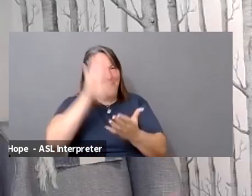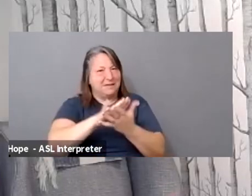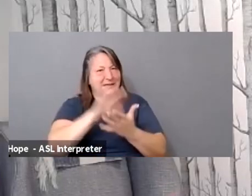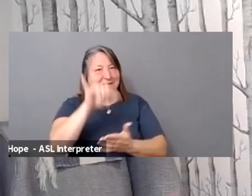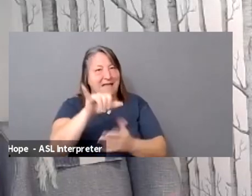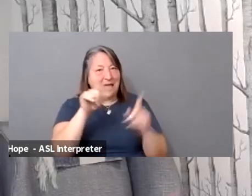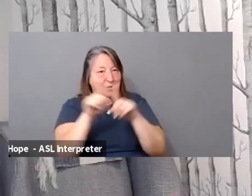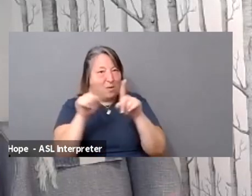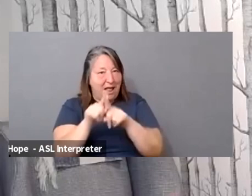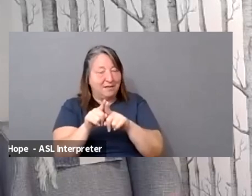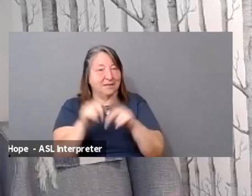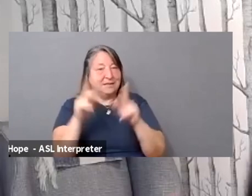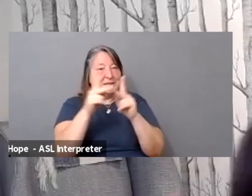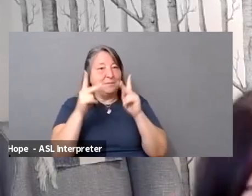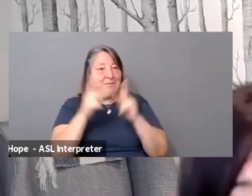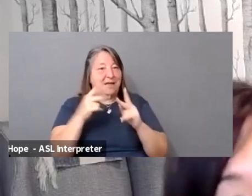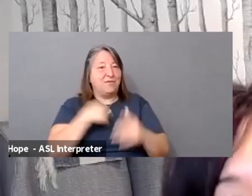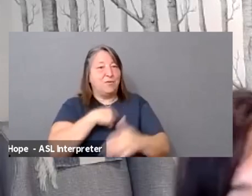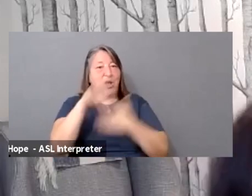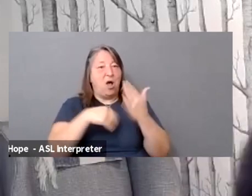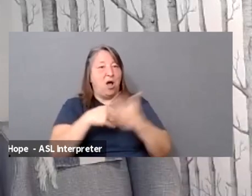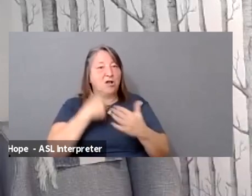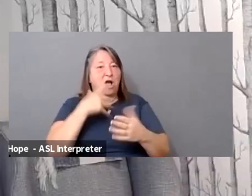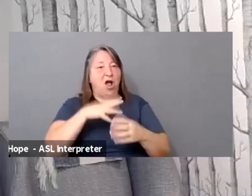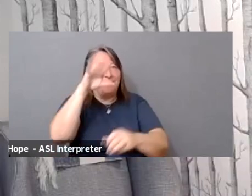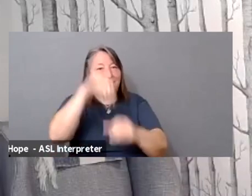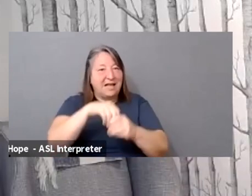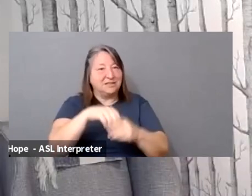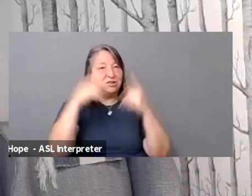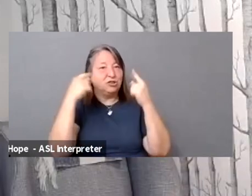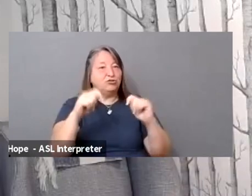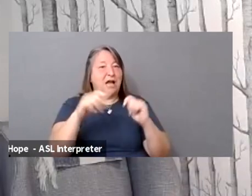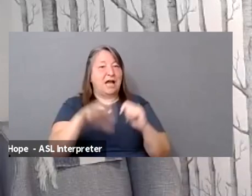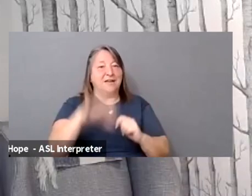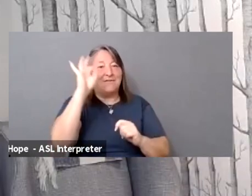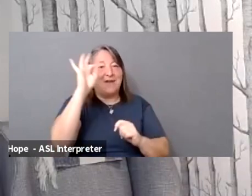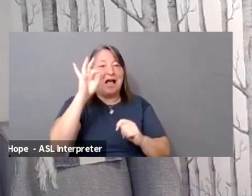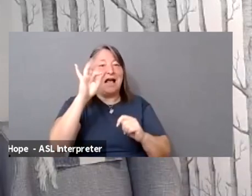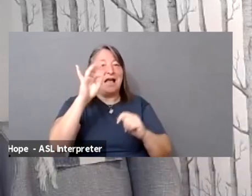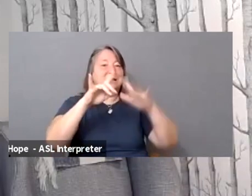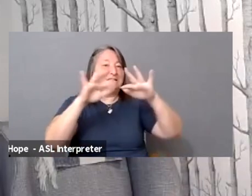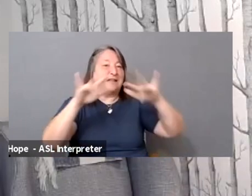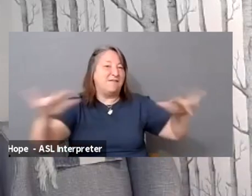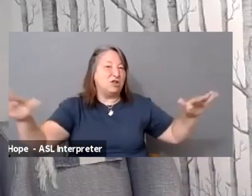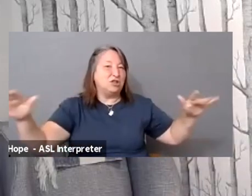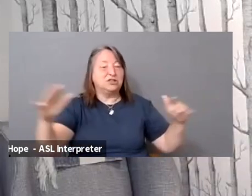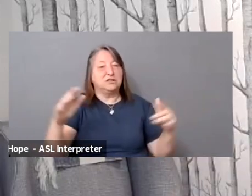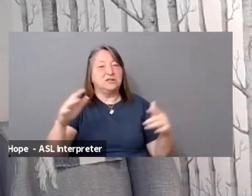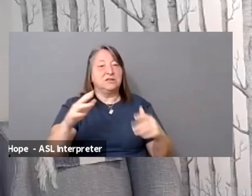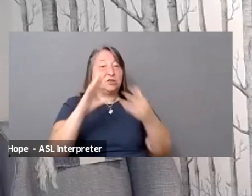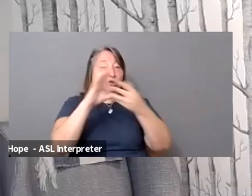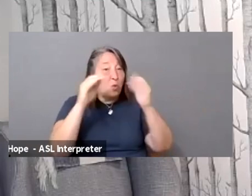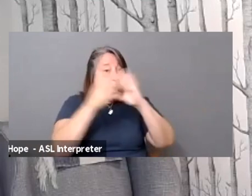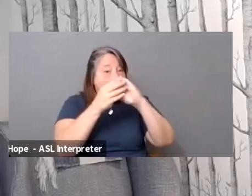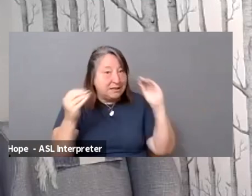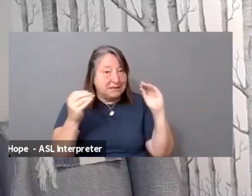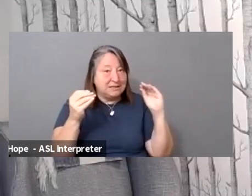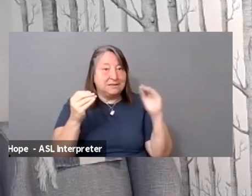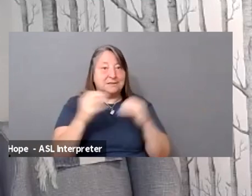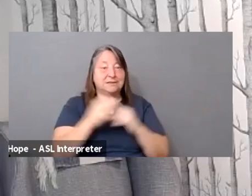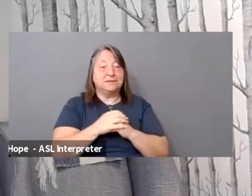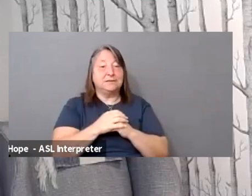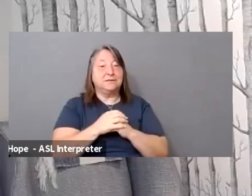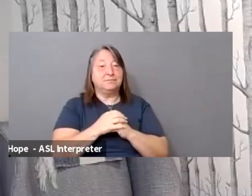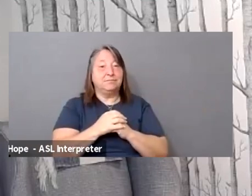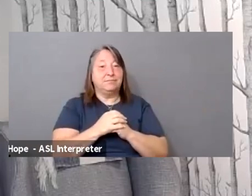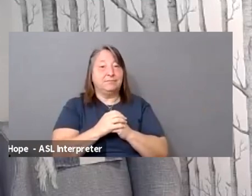It's a place that we're all invested in trying to find diverse stories. And I think, as everyone has said, it matters